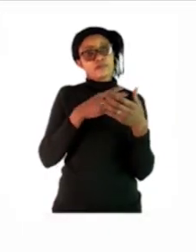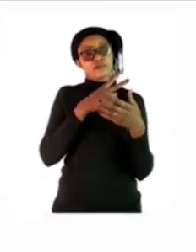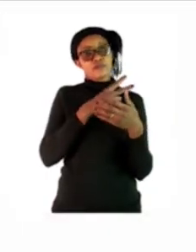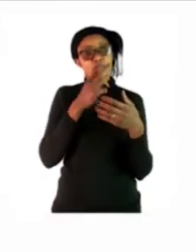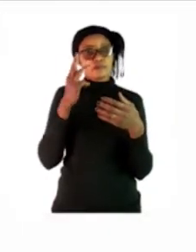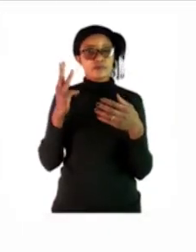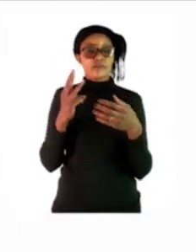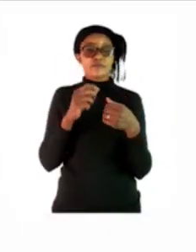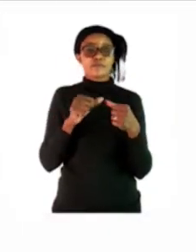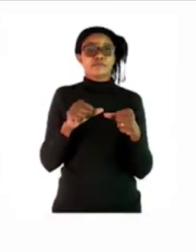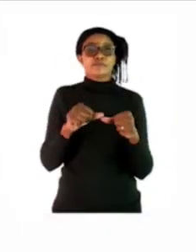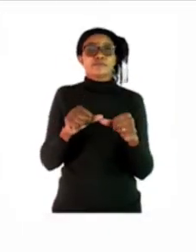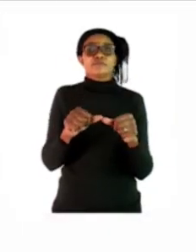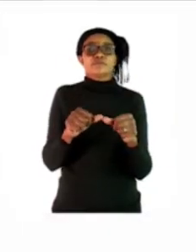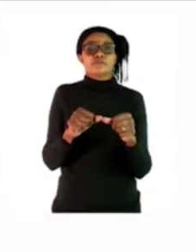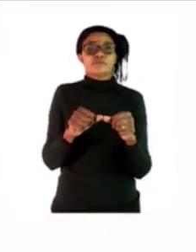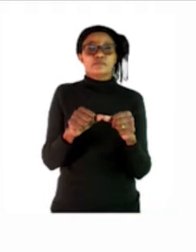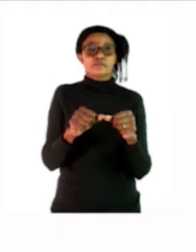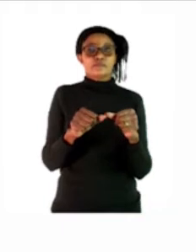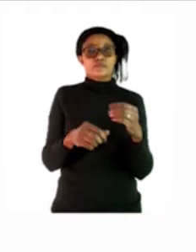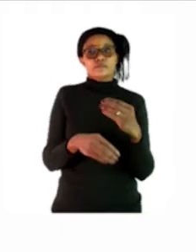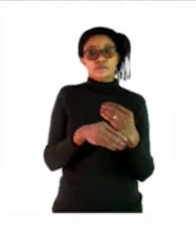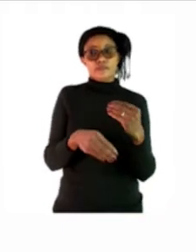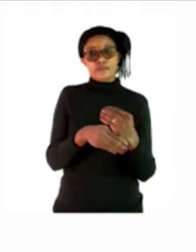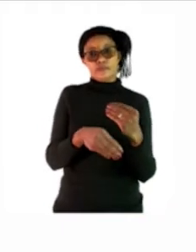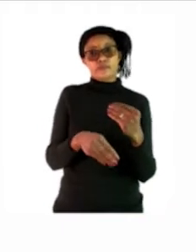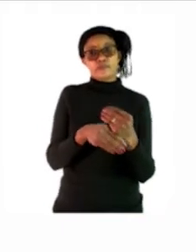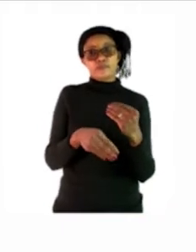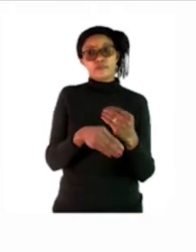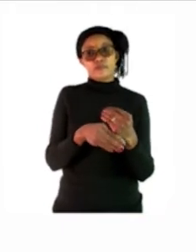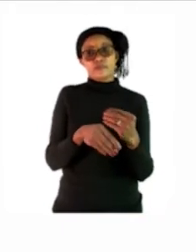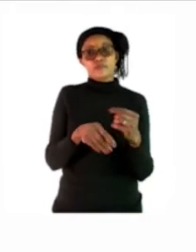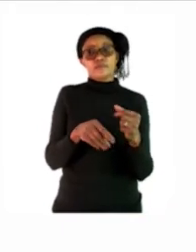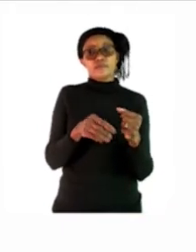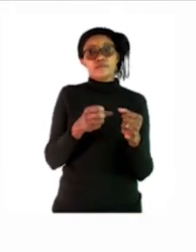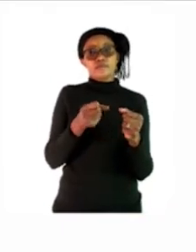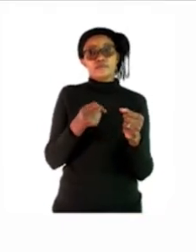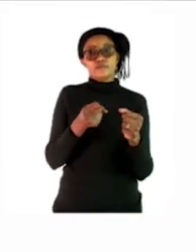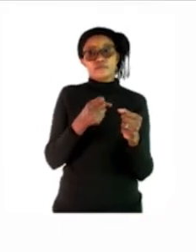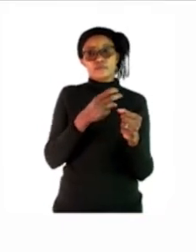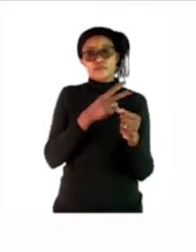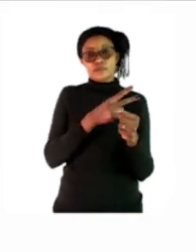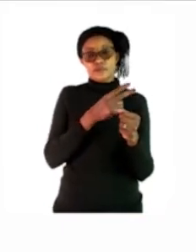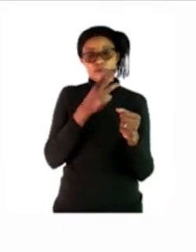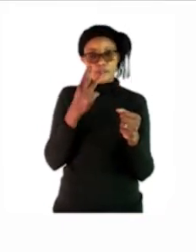We continue with our doubles. Are you all on page 23?